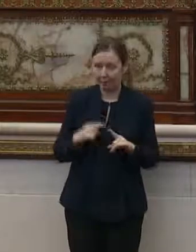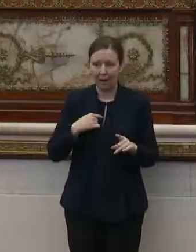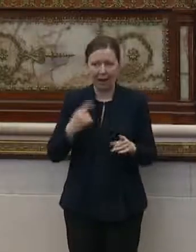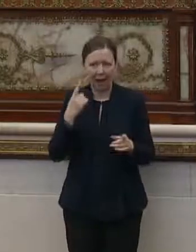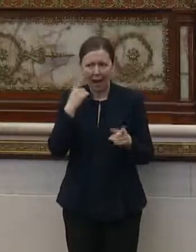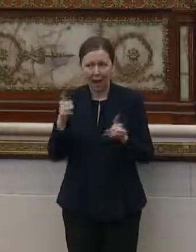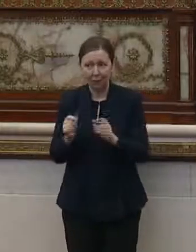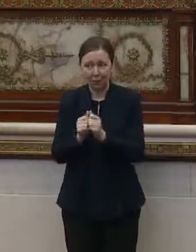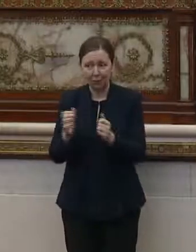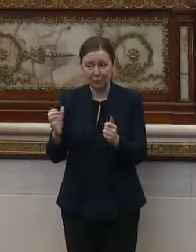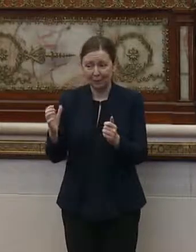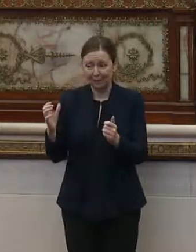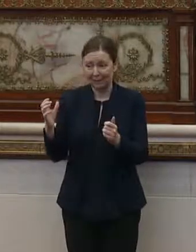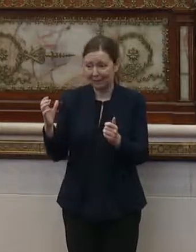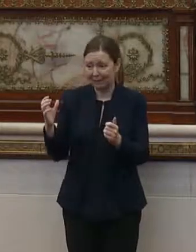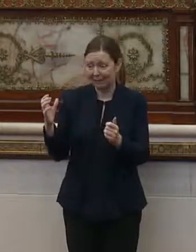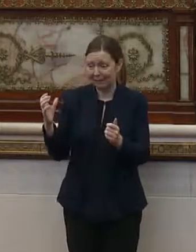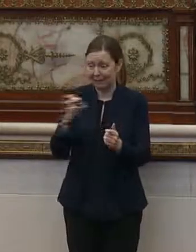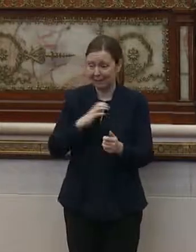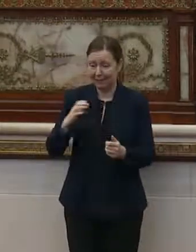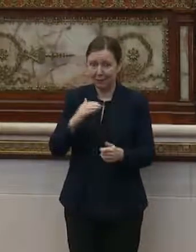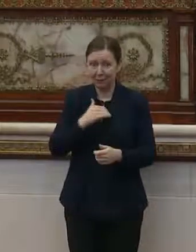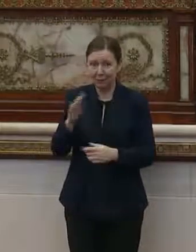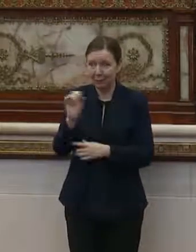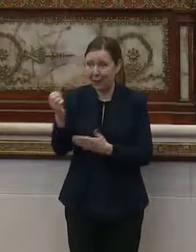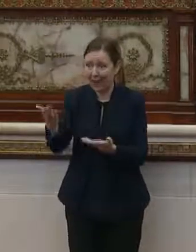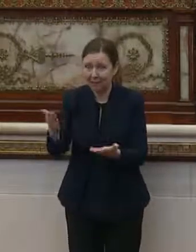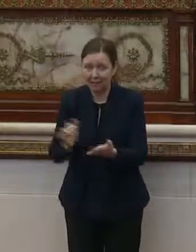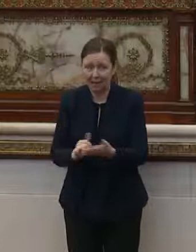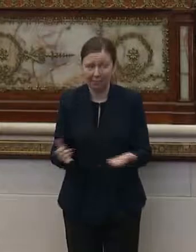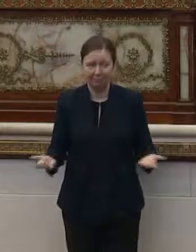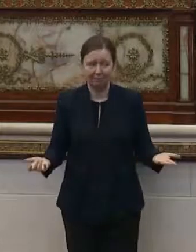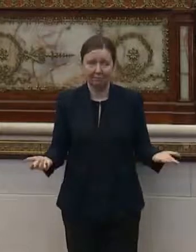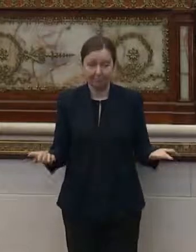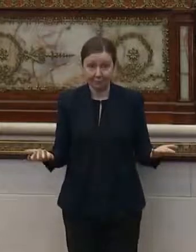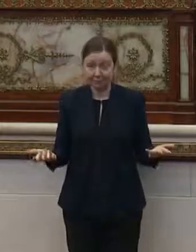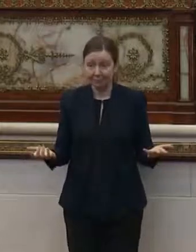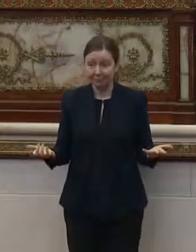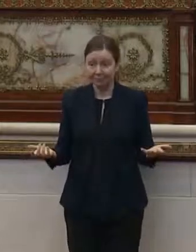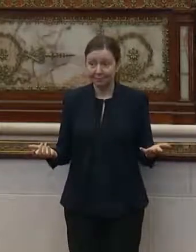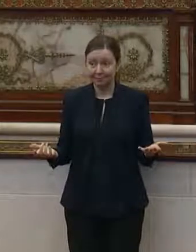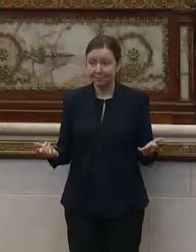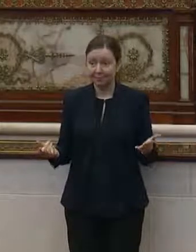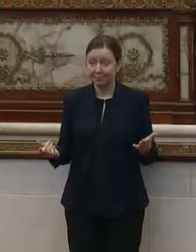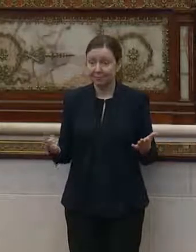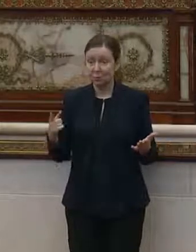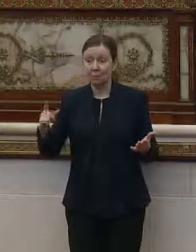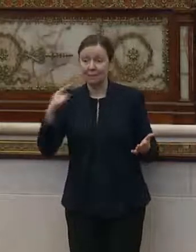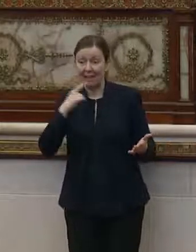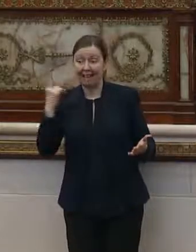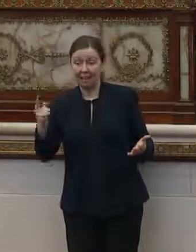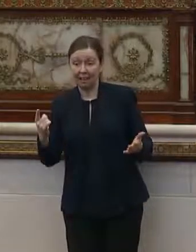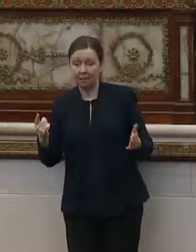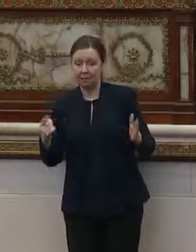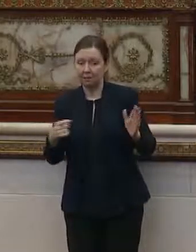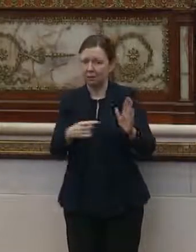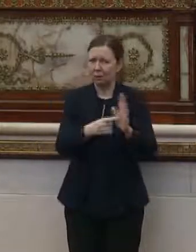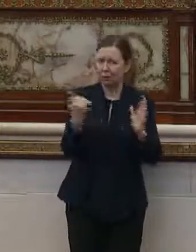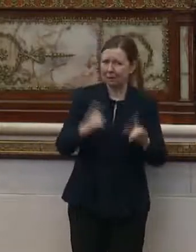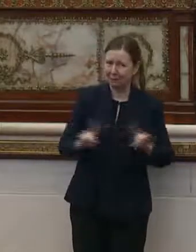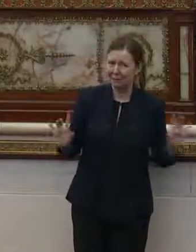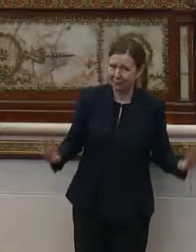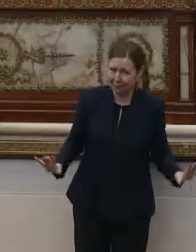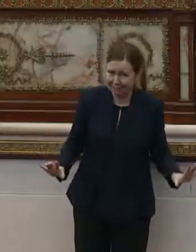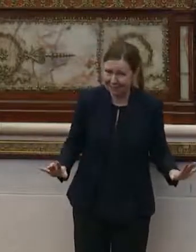with Councilmember Bass that we're being showed something else, right? So it's not just what you say